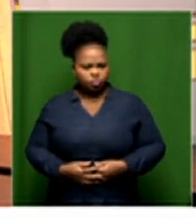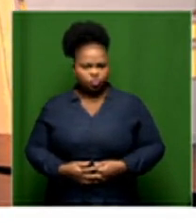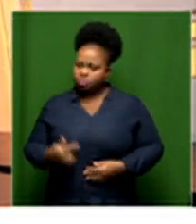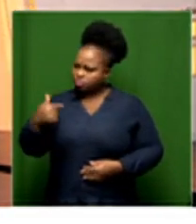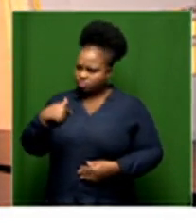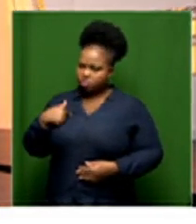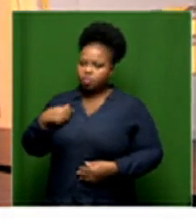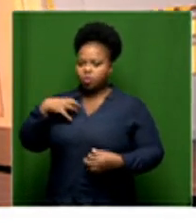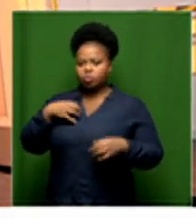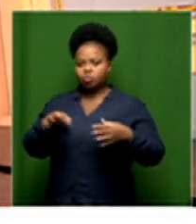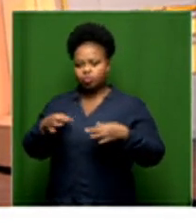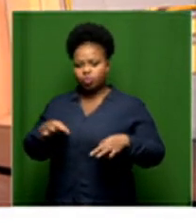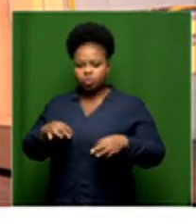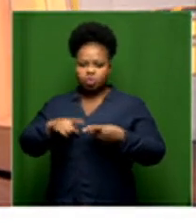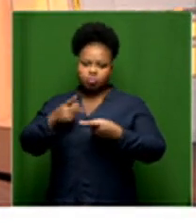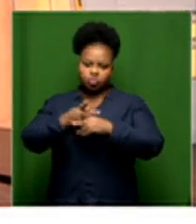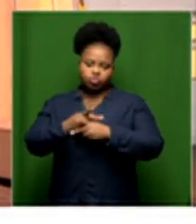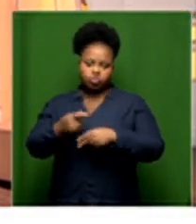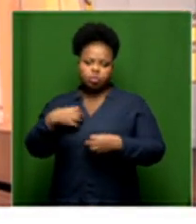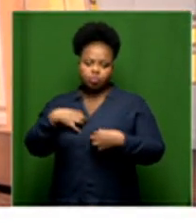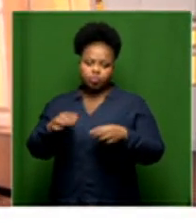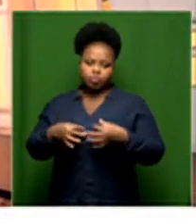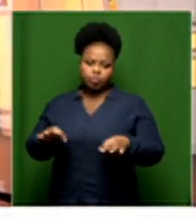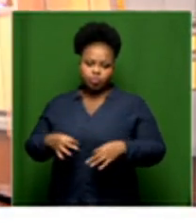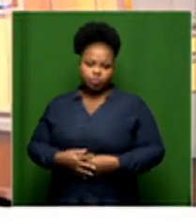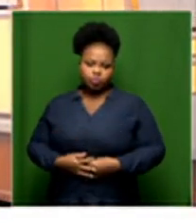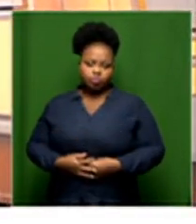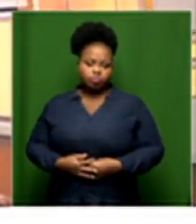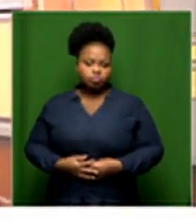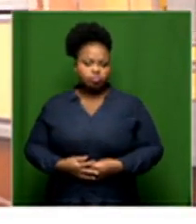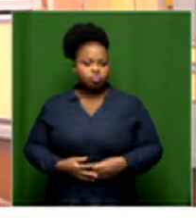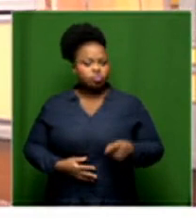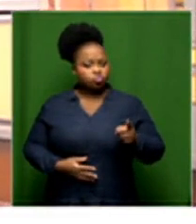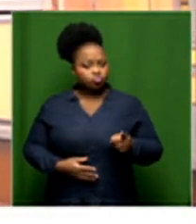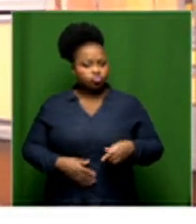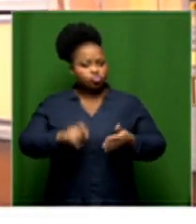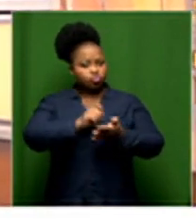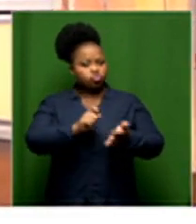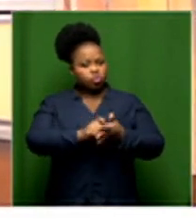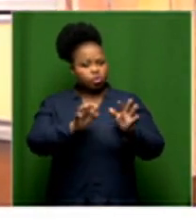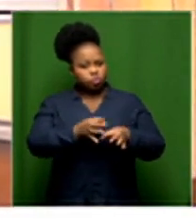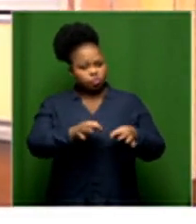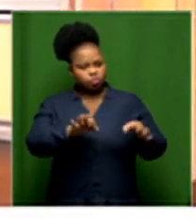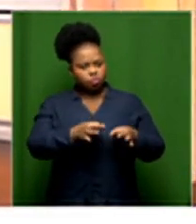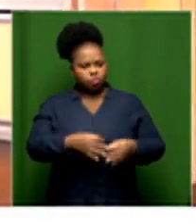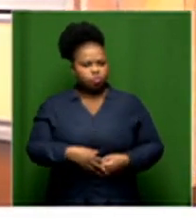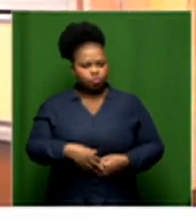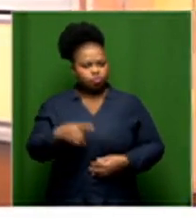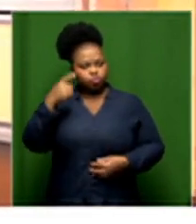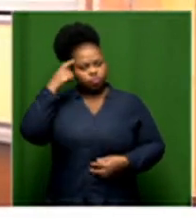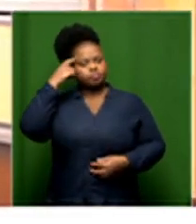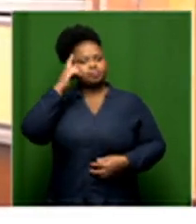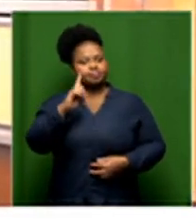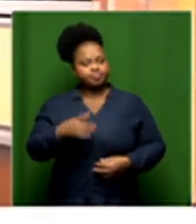Well, I write my own songs, I produce my own songs. So as you write those songs, what really goes through your